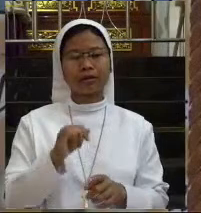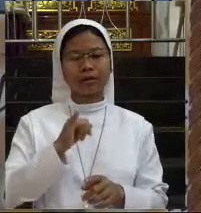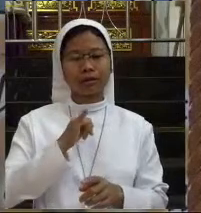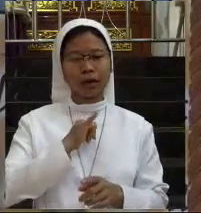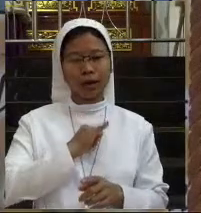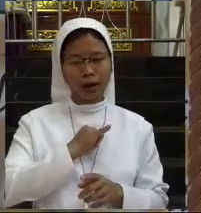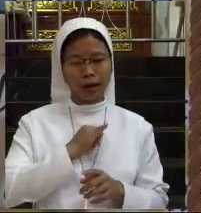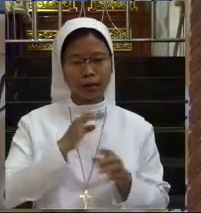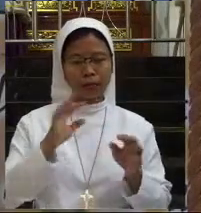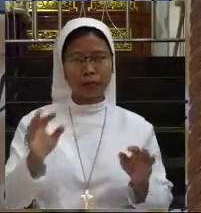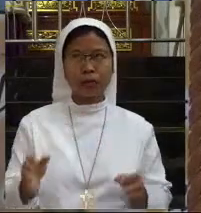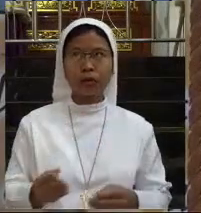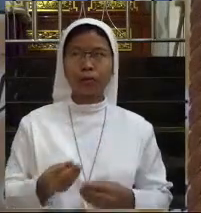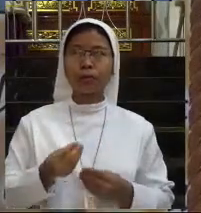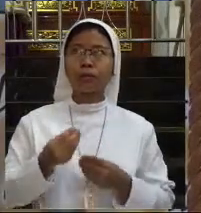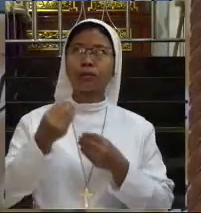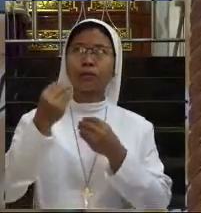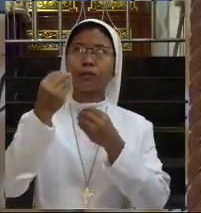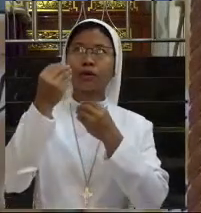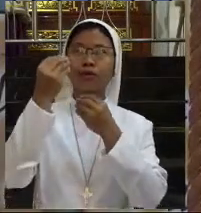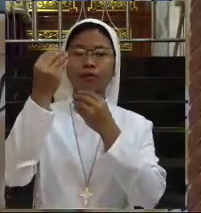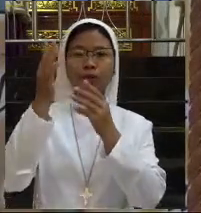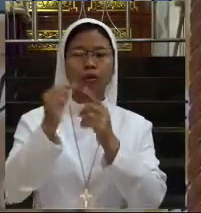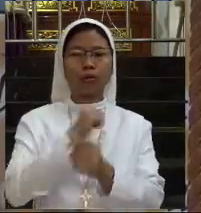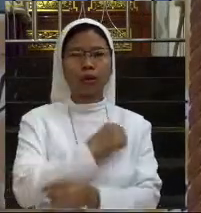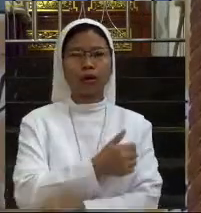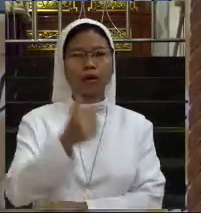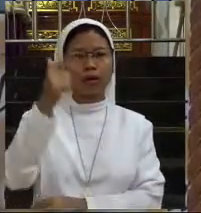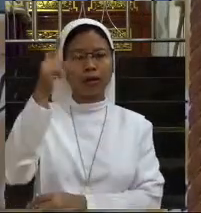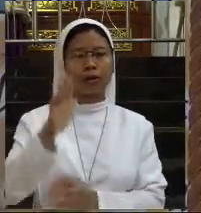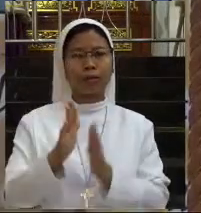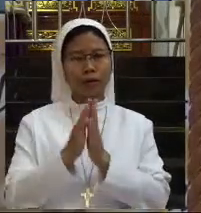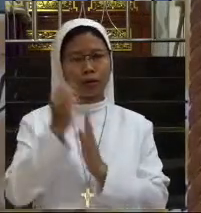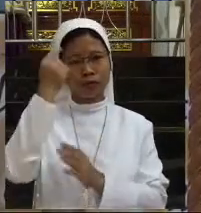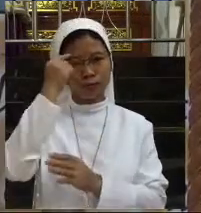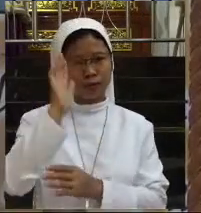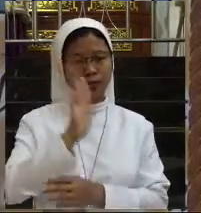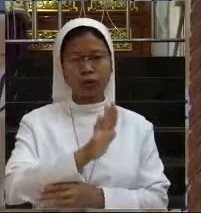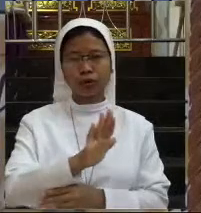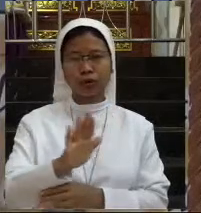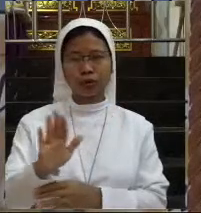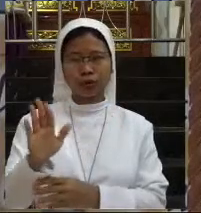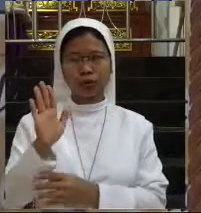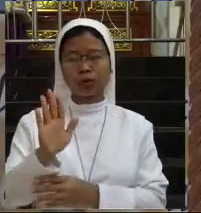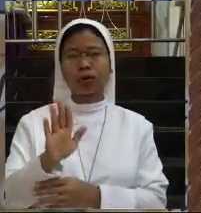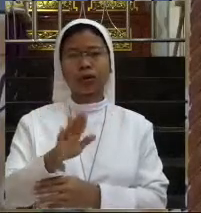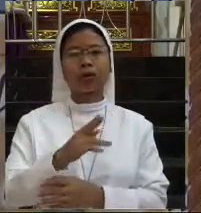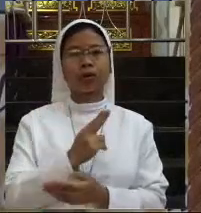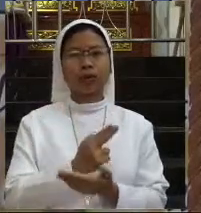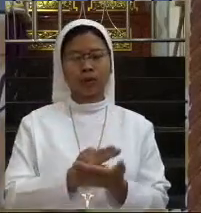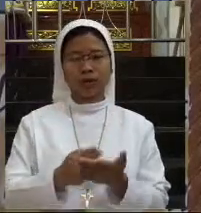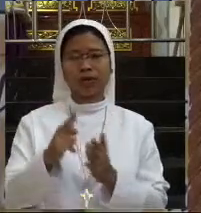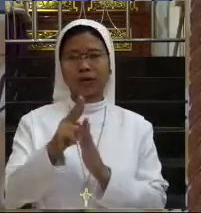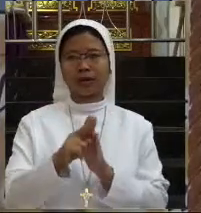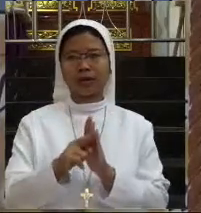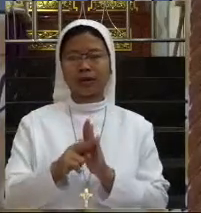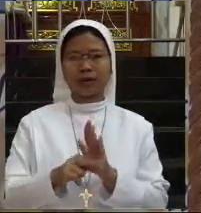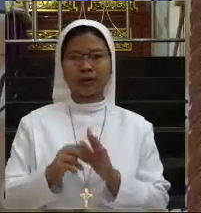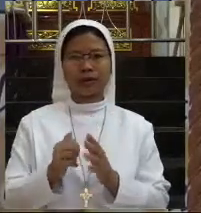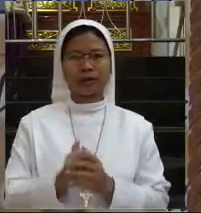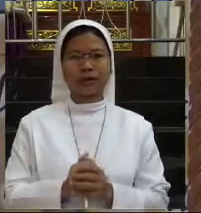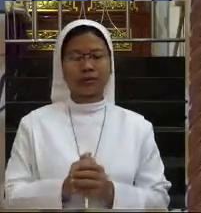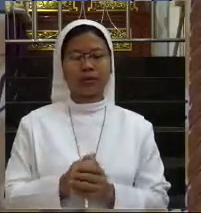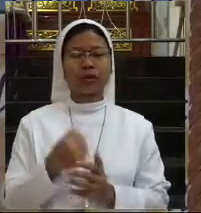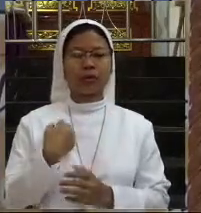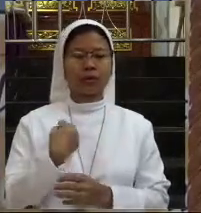the wine to Almighty God, praying for your well-being, especially praying for your sanctification.